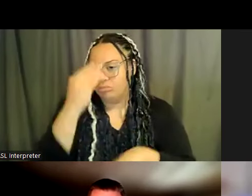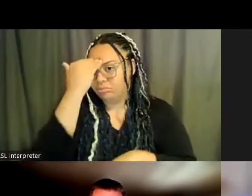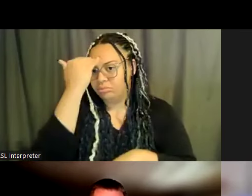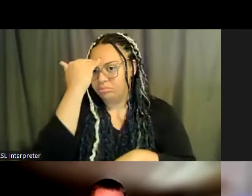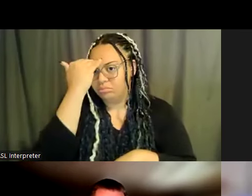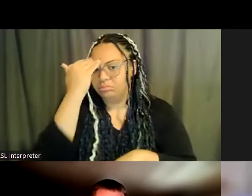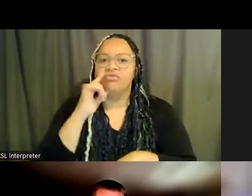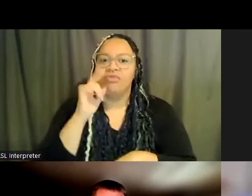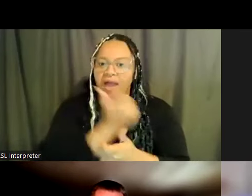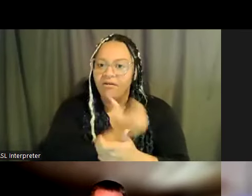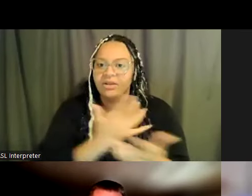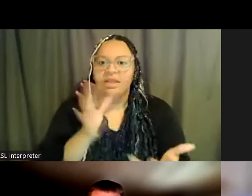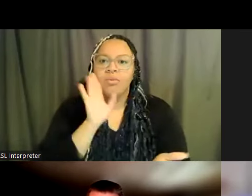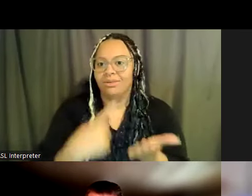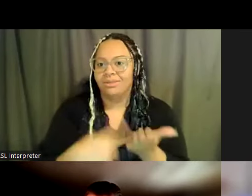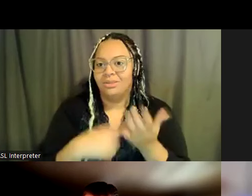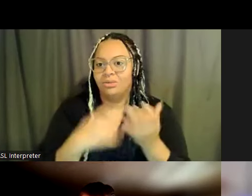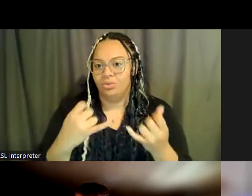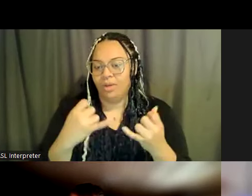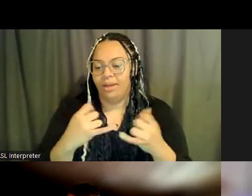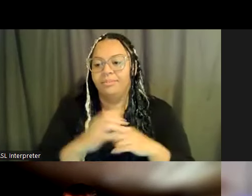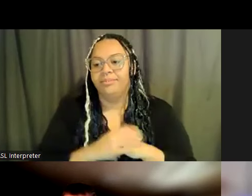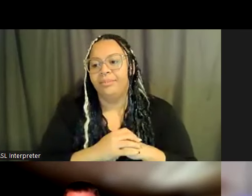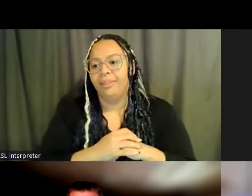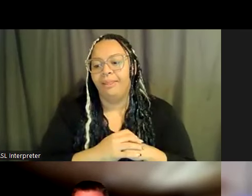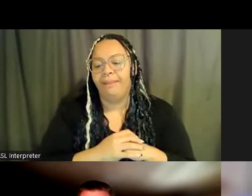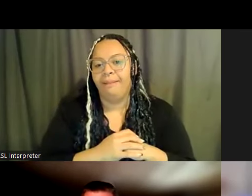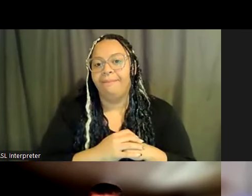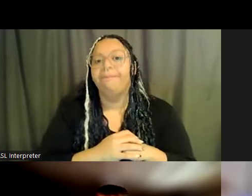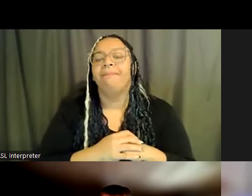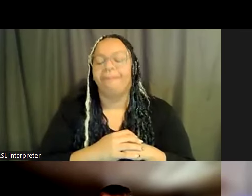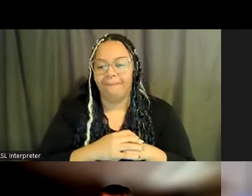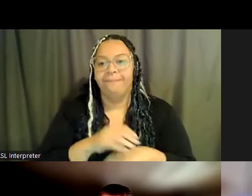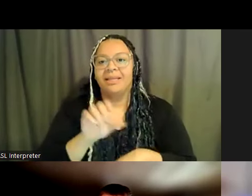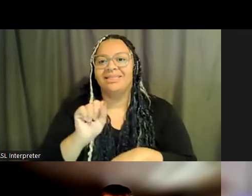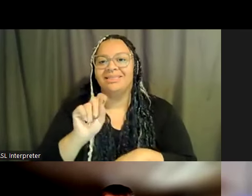about today. So with that, Dr. Stanley M. Brown,